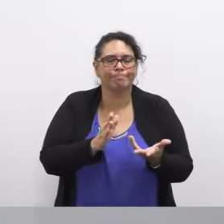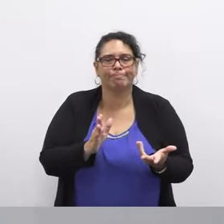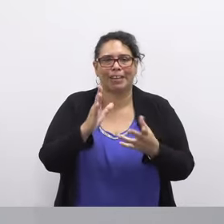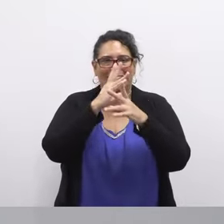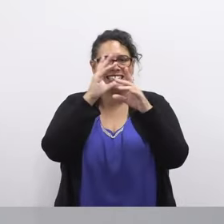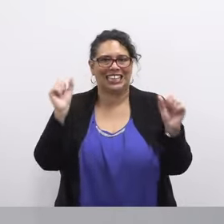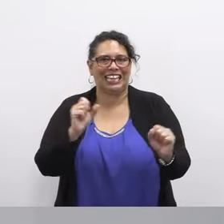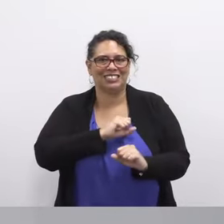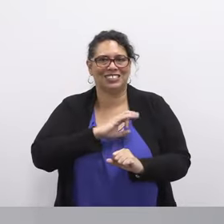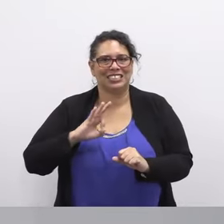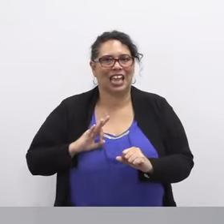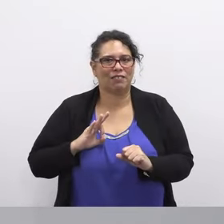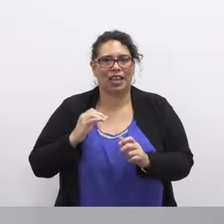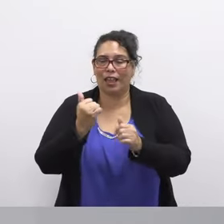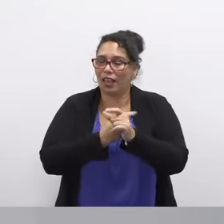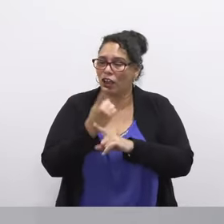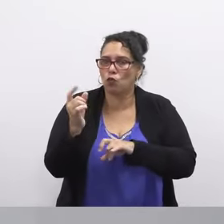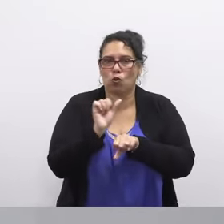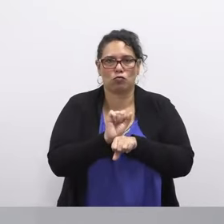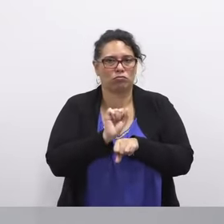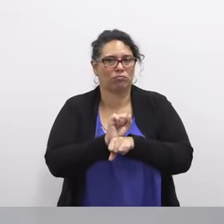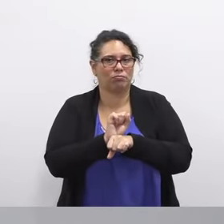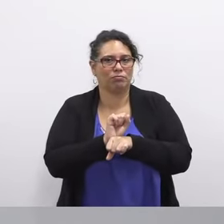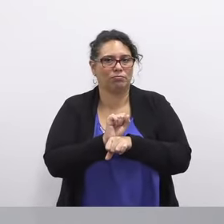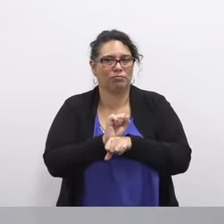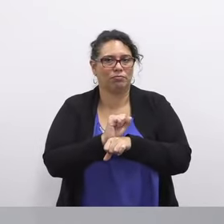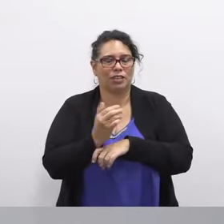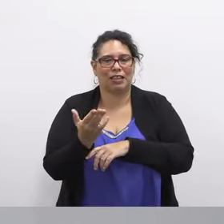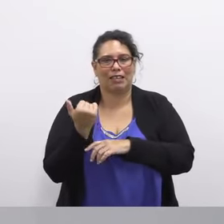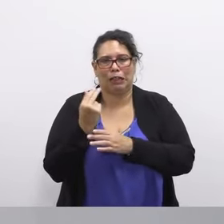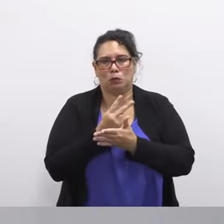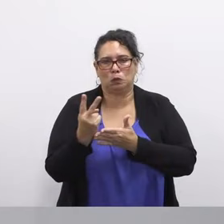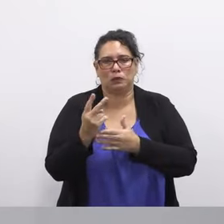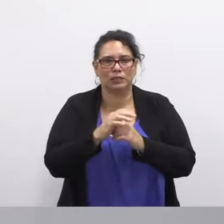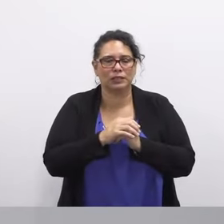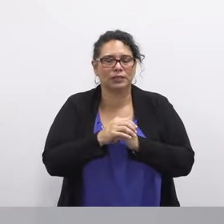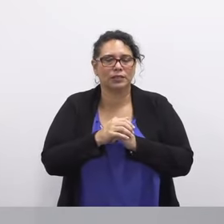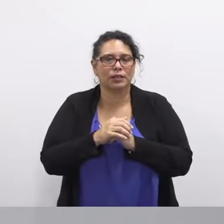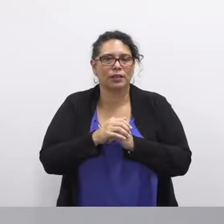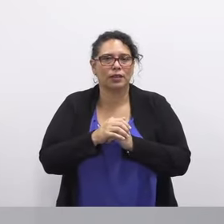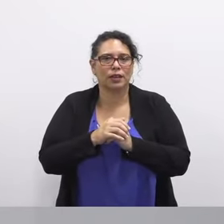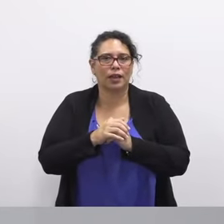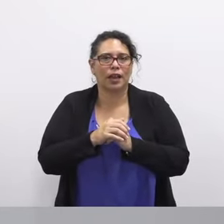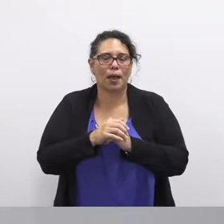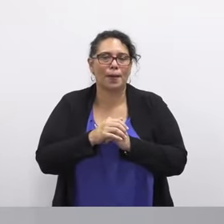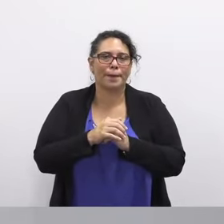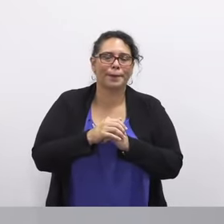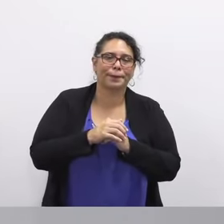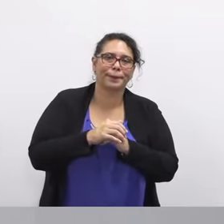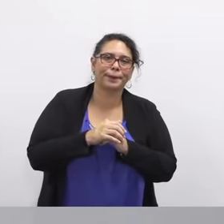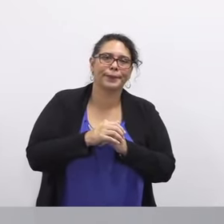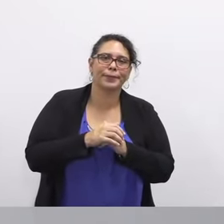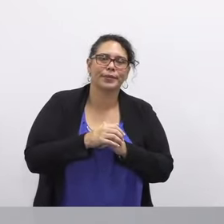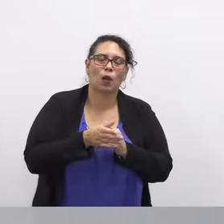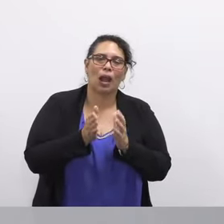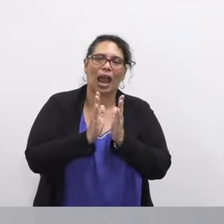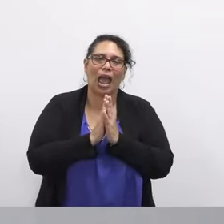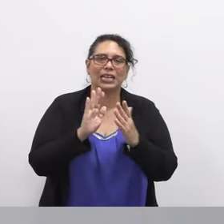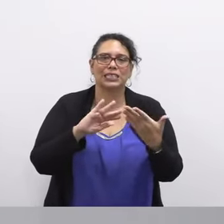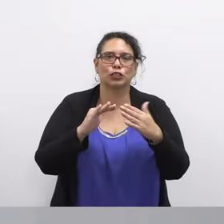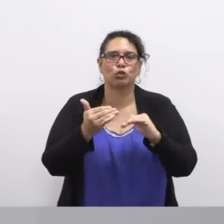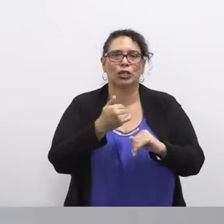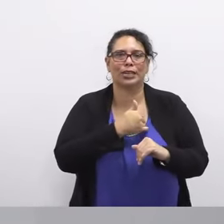executive staff. All hands were on deck the last few weeks. I would ask our community